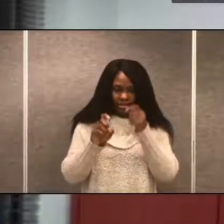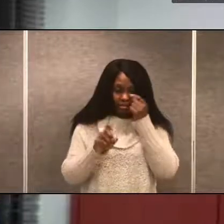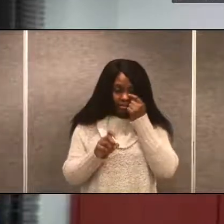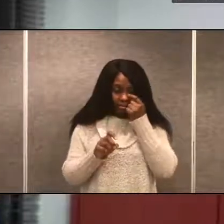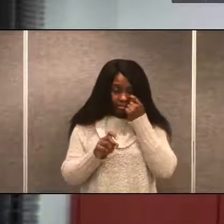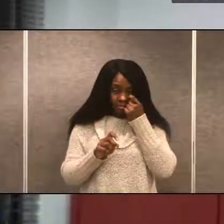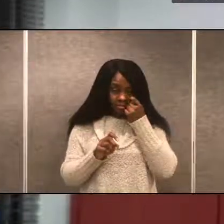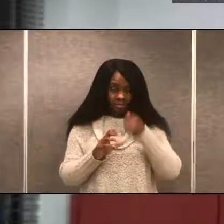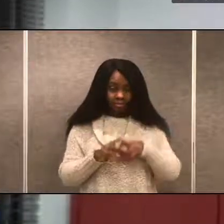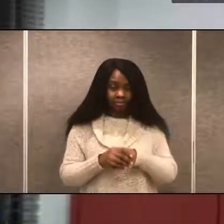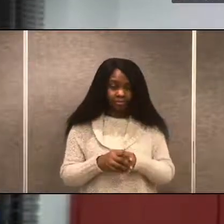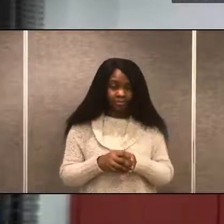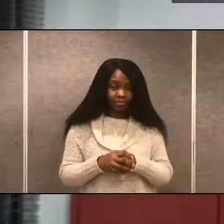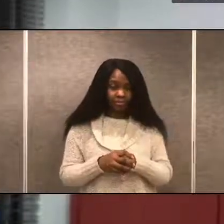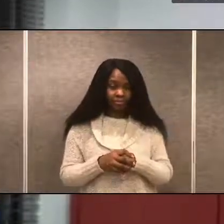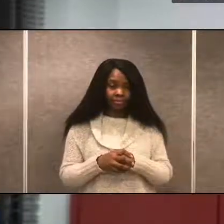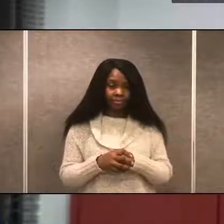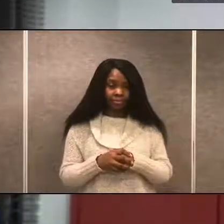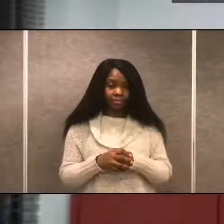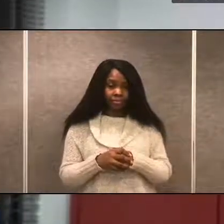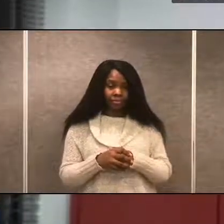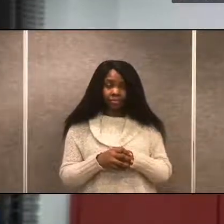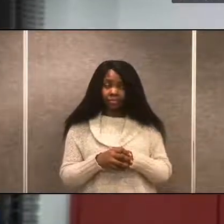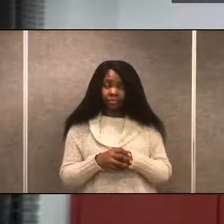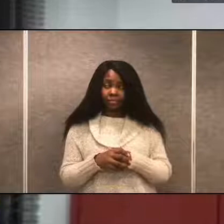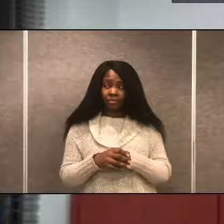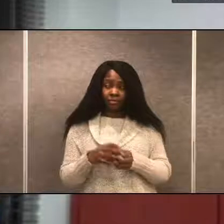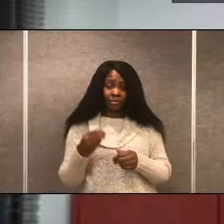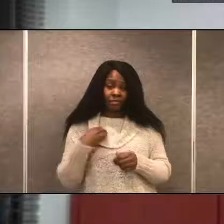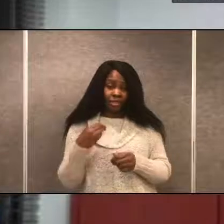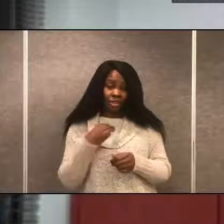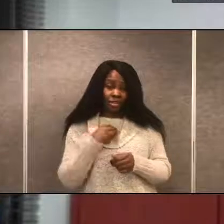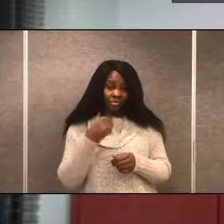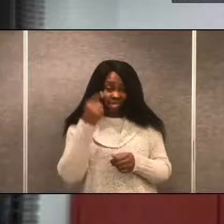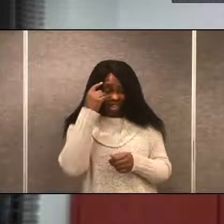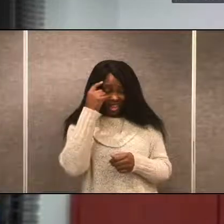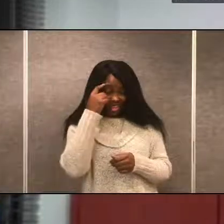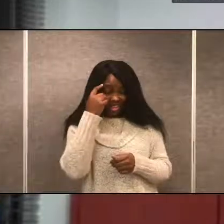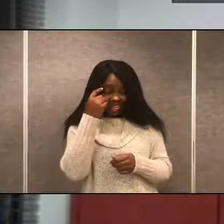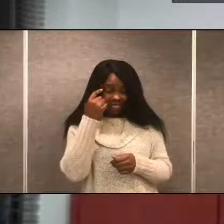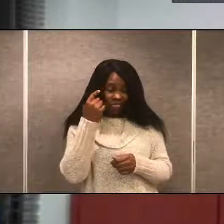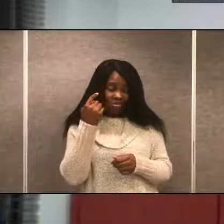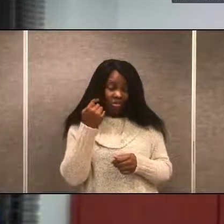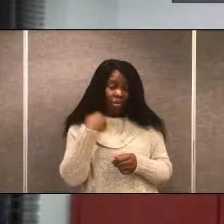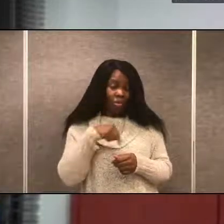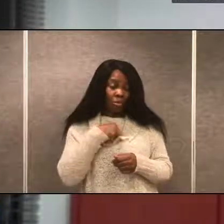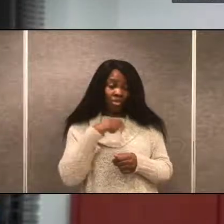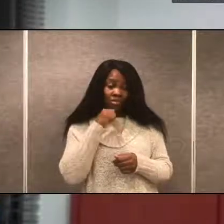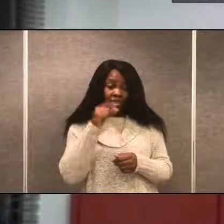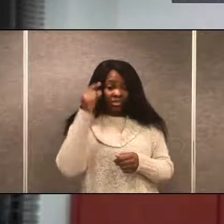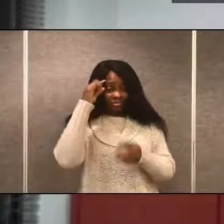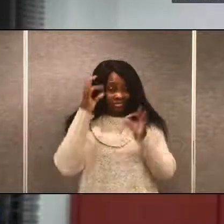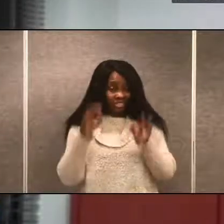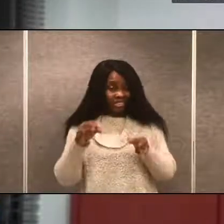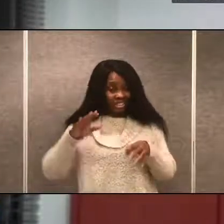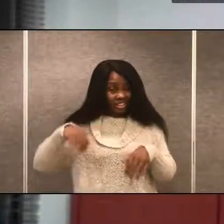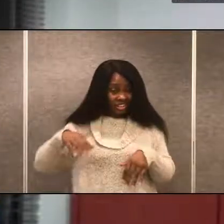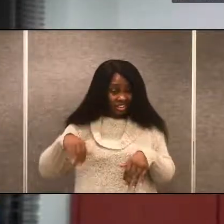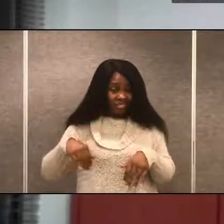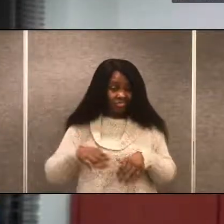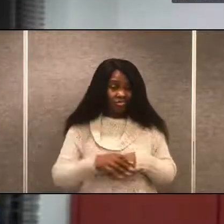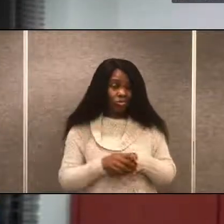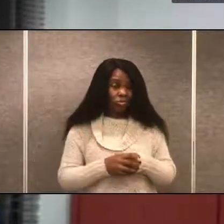offered. So the mayor, I guess, is to be determined with regards to that and instruction coming from the state